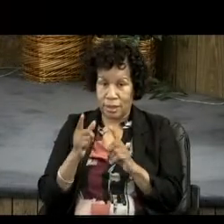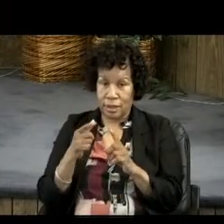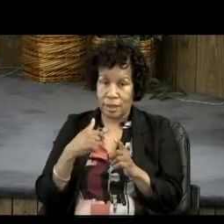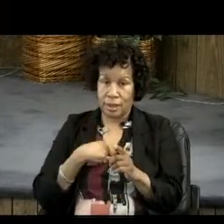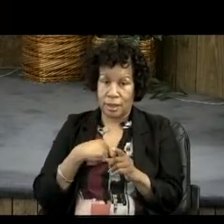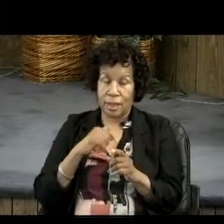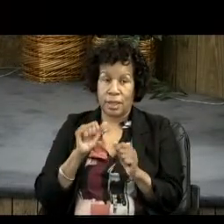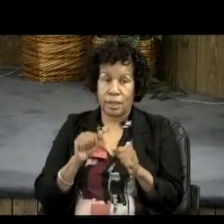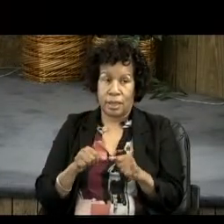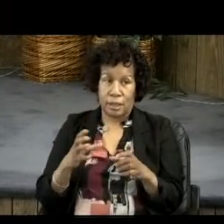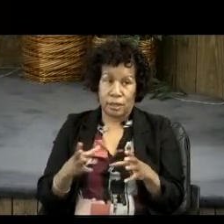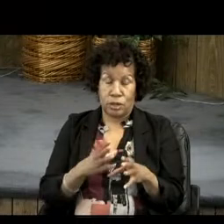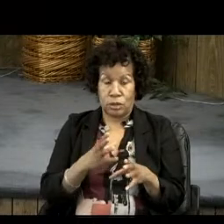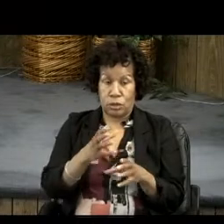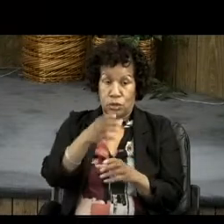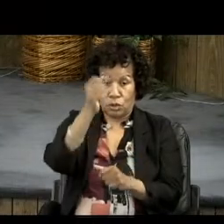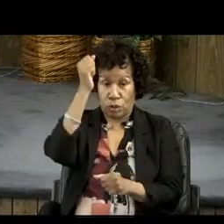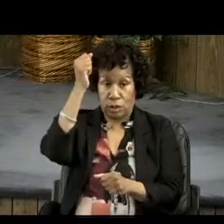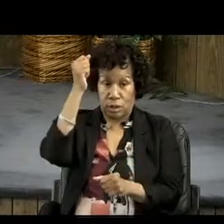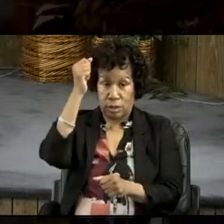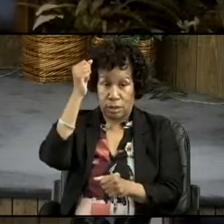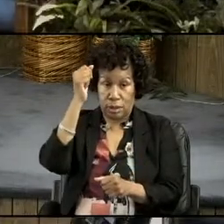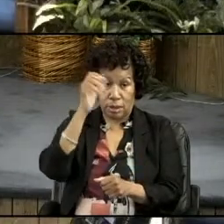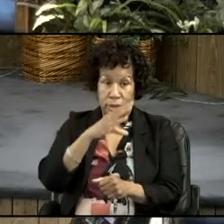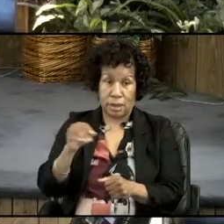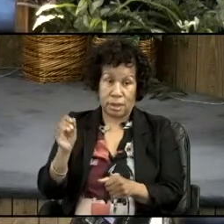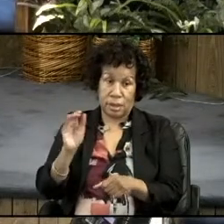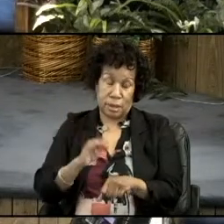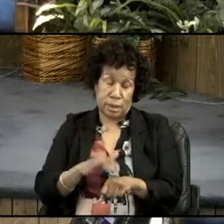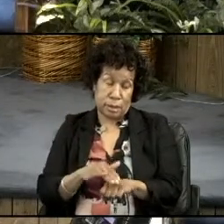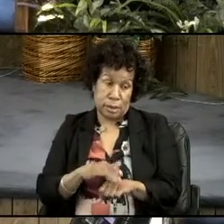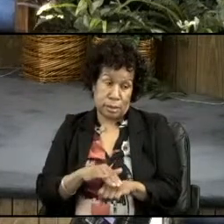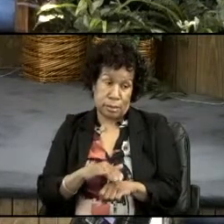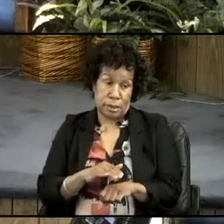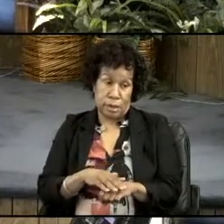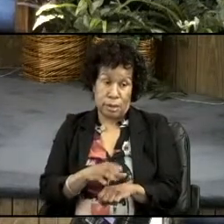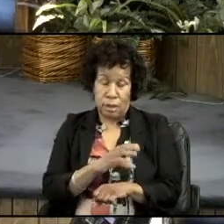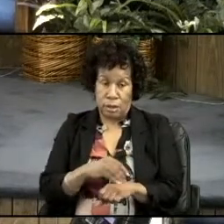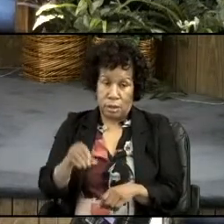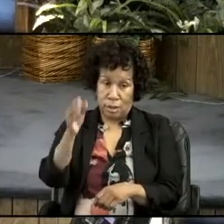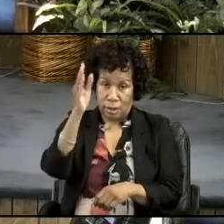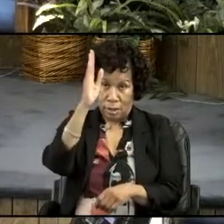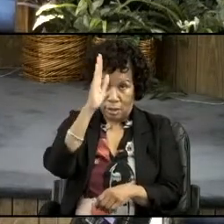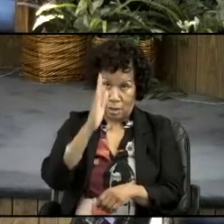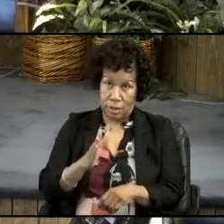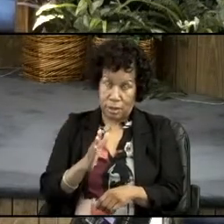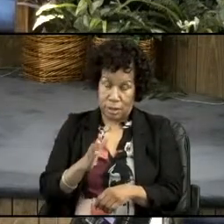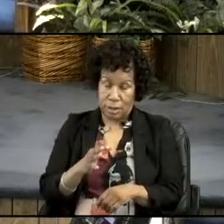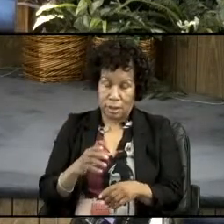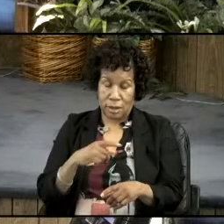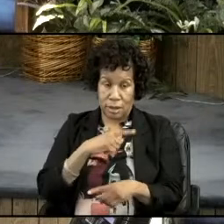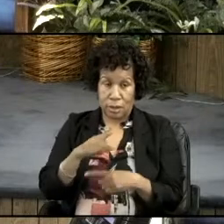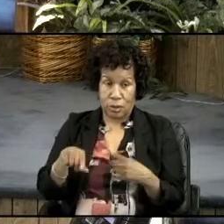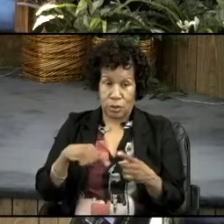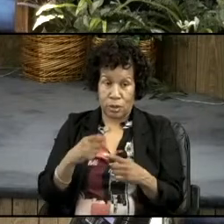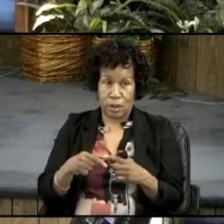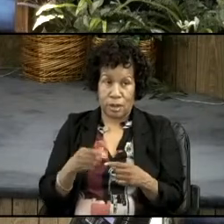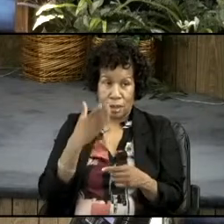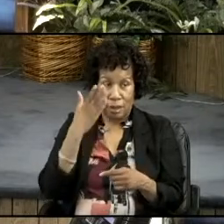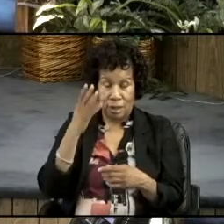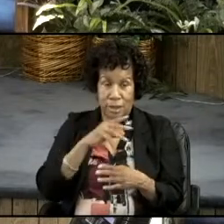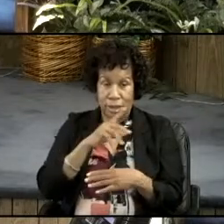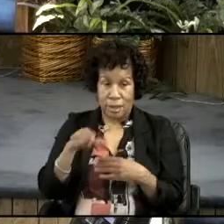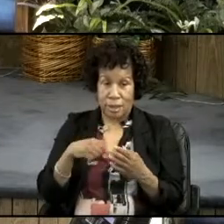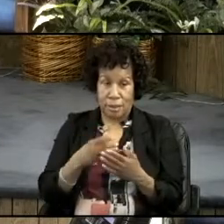else don't come through, he'll make a way out of no way. When I really think about the goodness of God, I feel like I'm